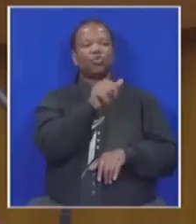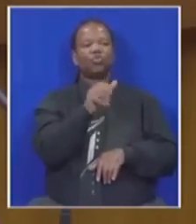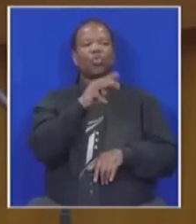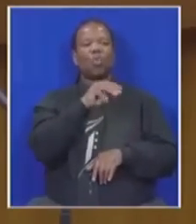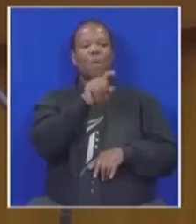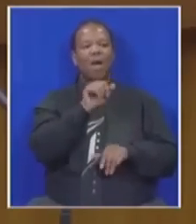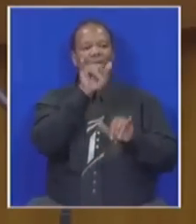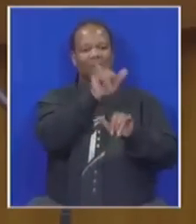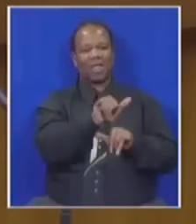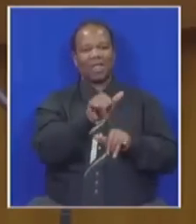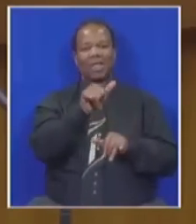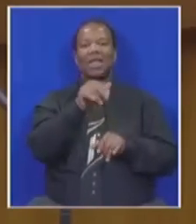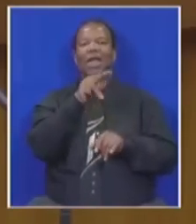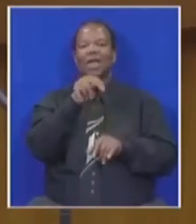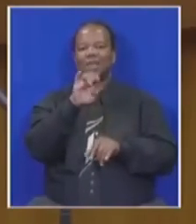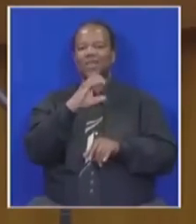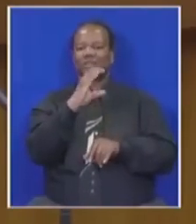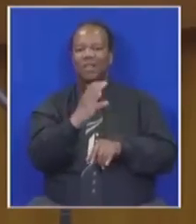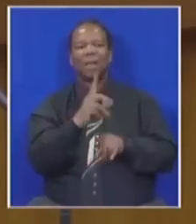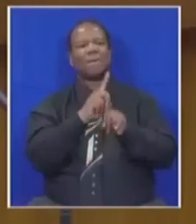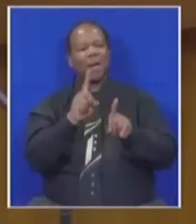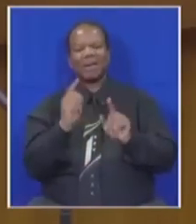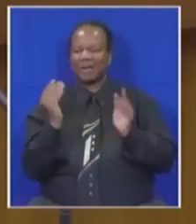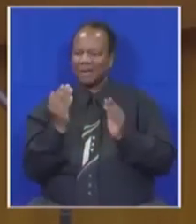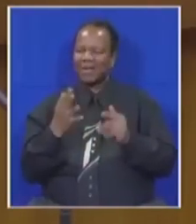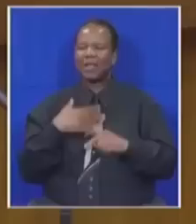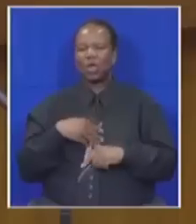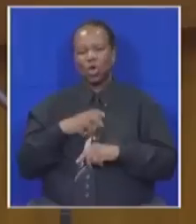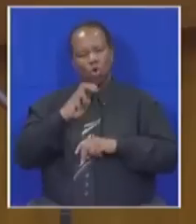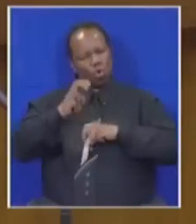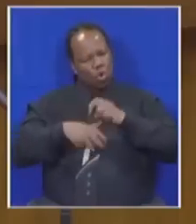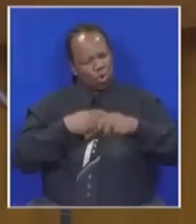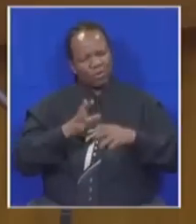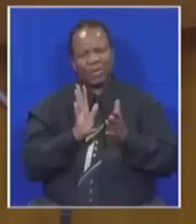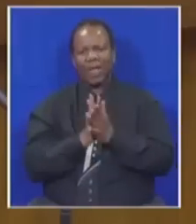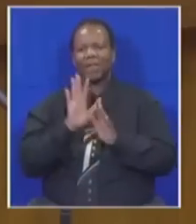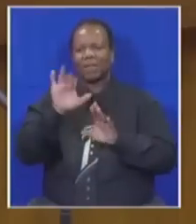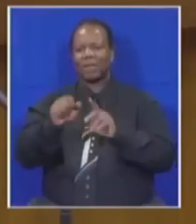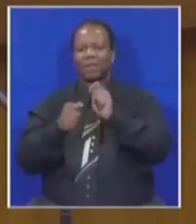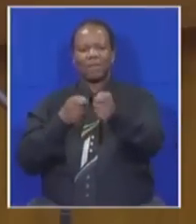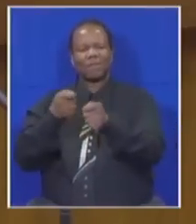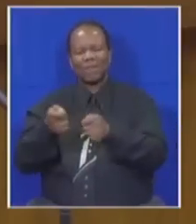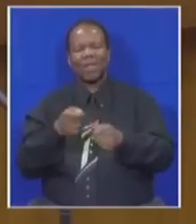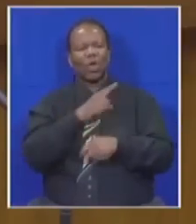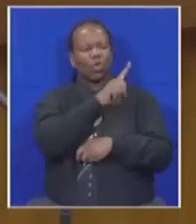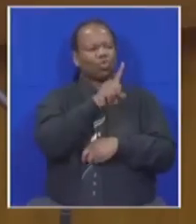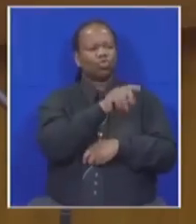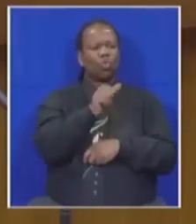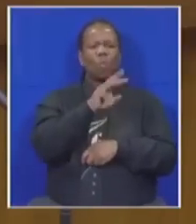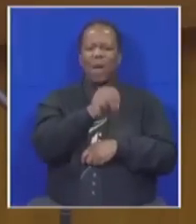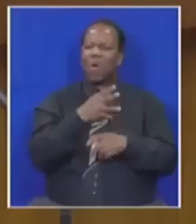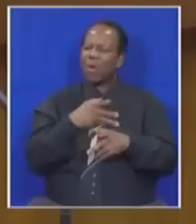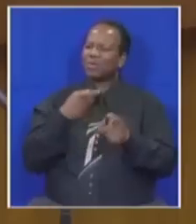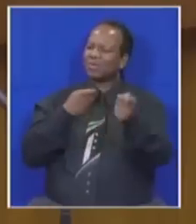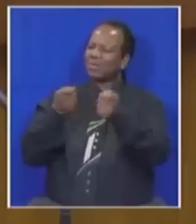yesterday. All they care about is corruption and capturing. Mr. Zuma wants to capture everything on earth,